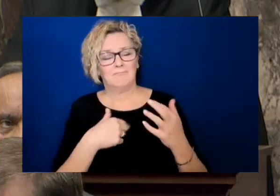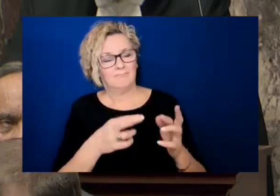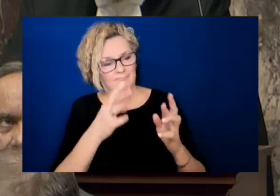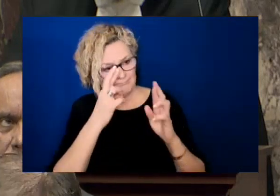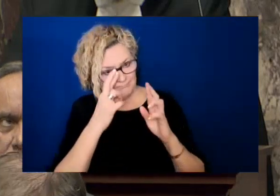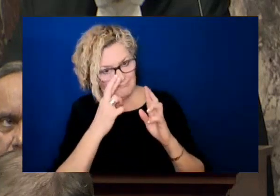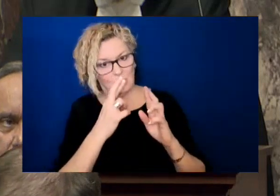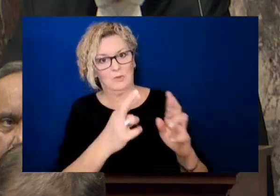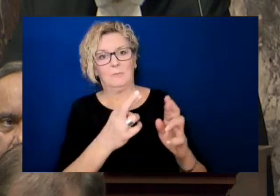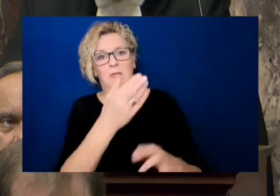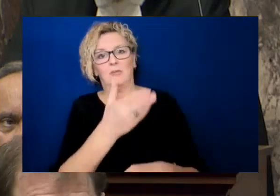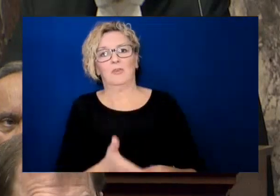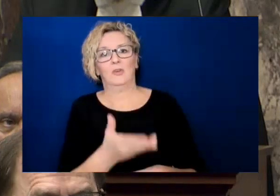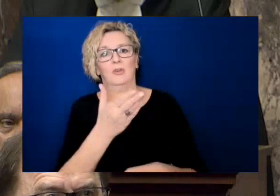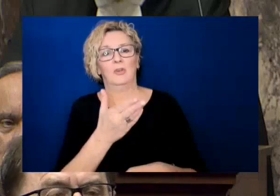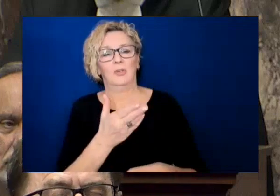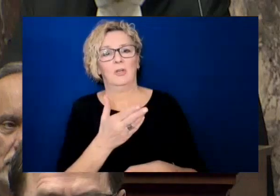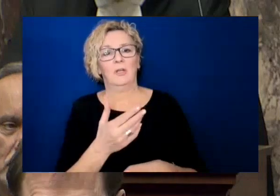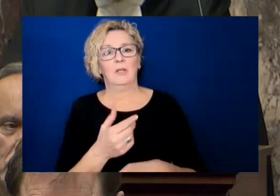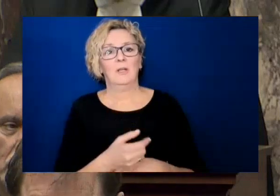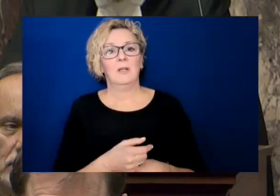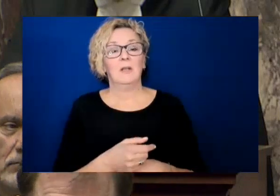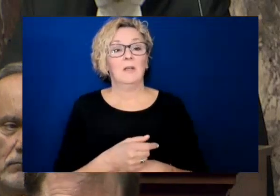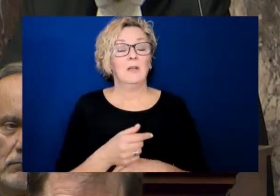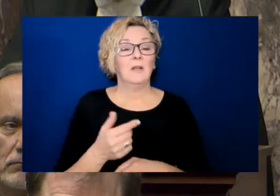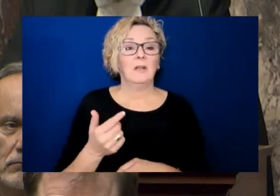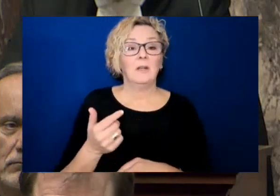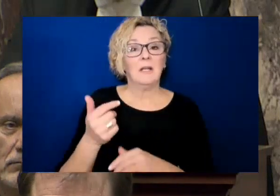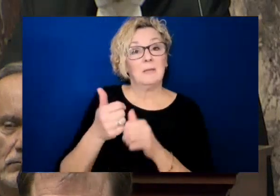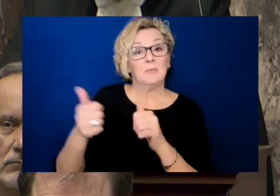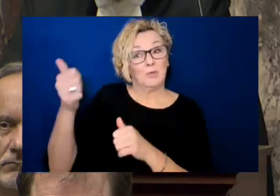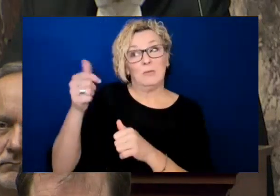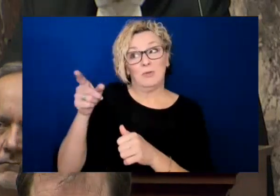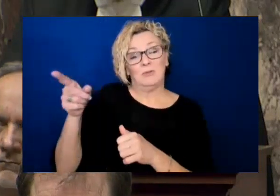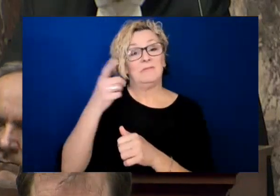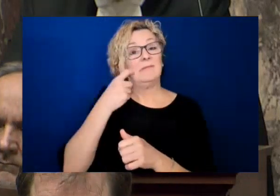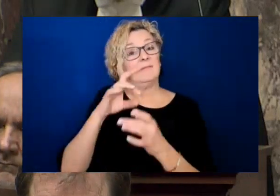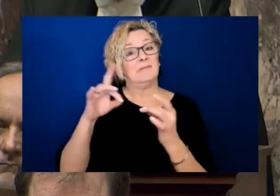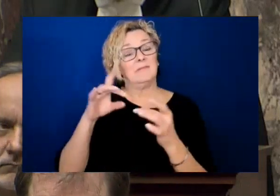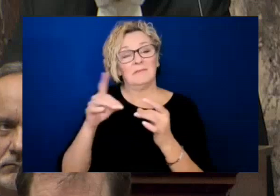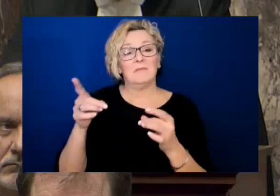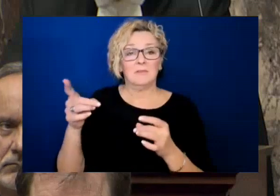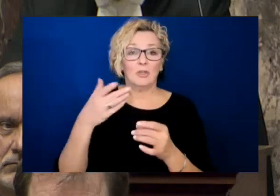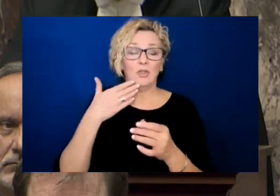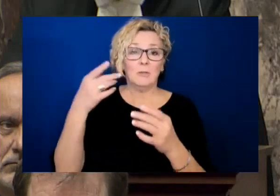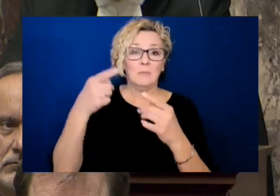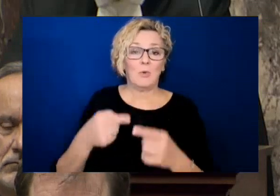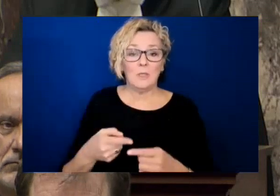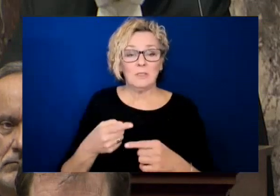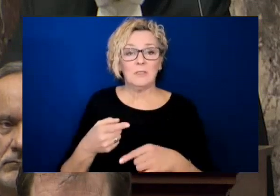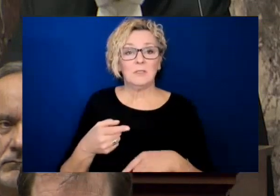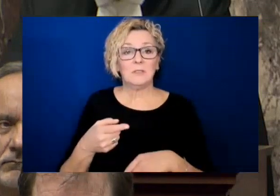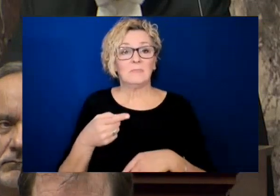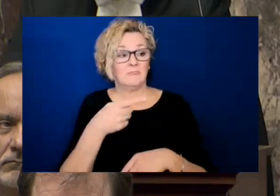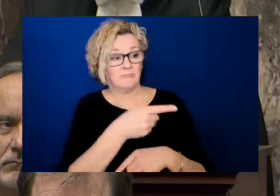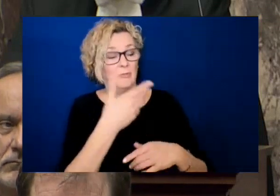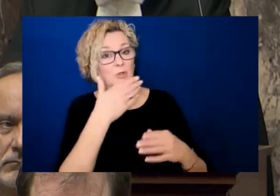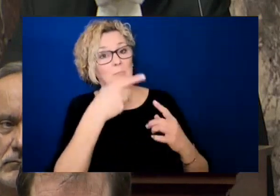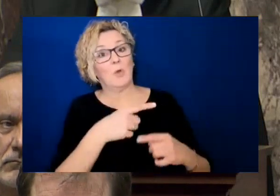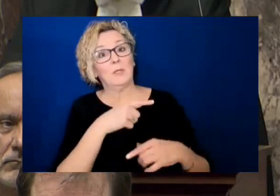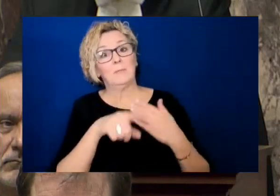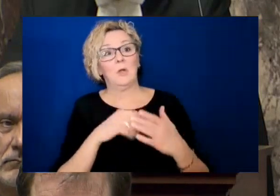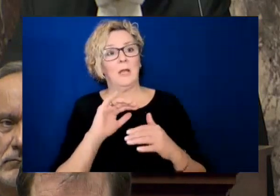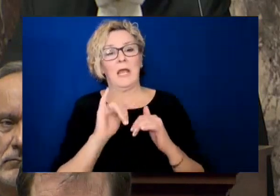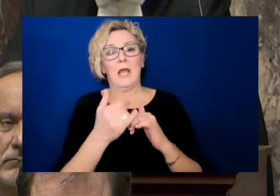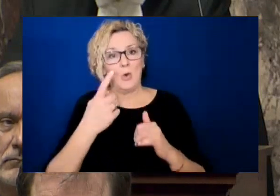points about how we all have to stand strong against anti-Semitism in this province. We all need to. I